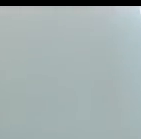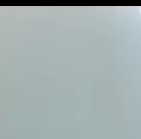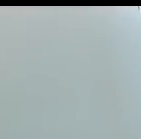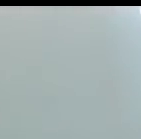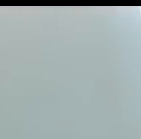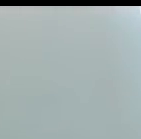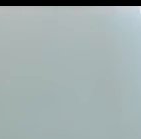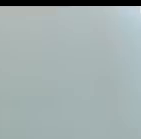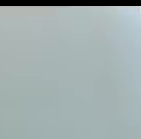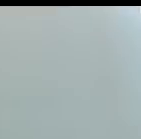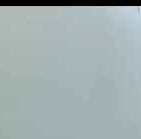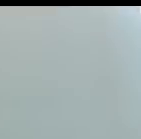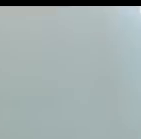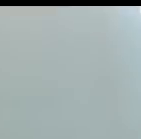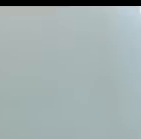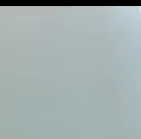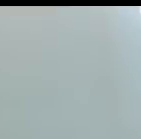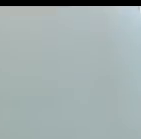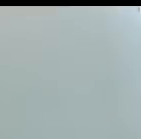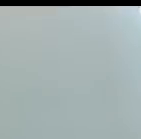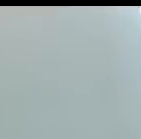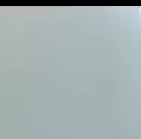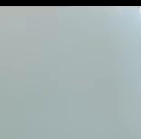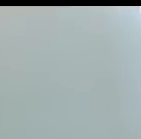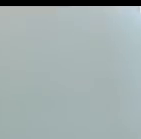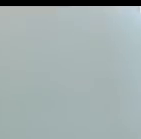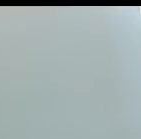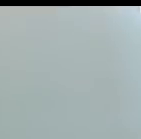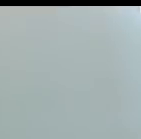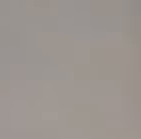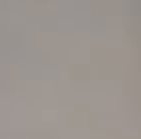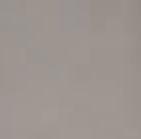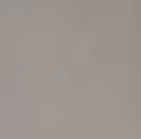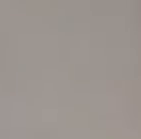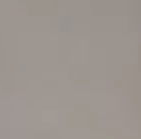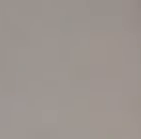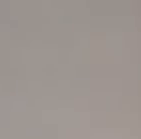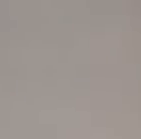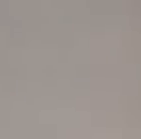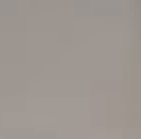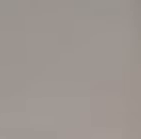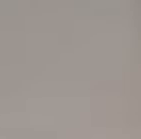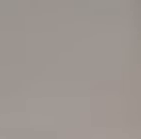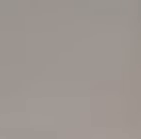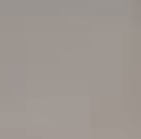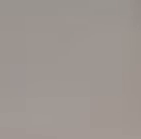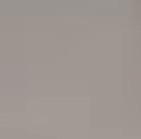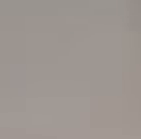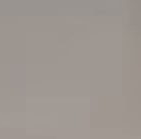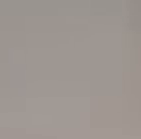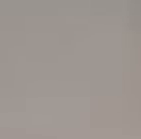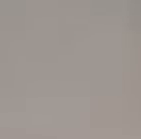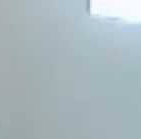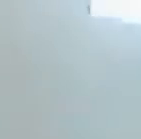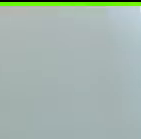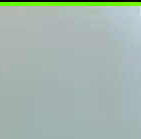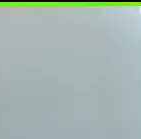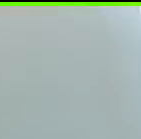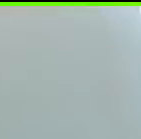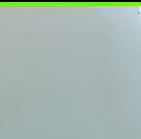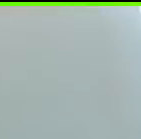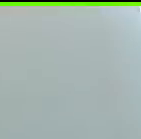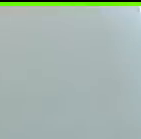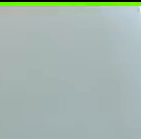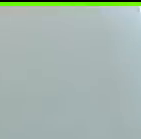And thank you very much, Dr. Santiago. We would also like to thank our beloved dean and our